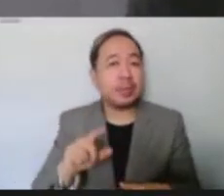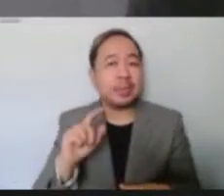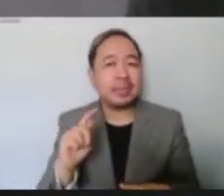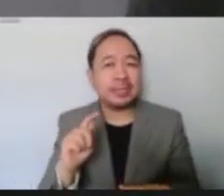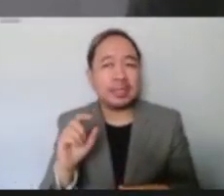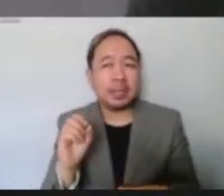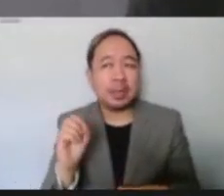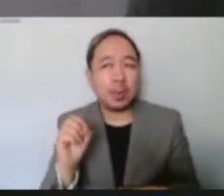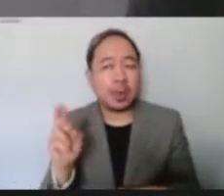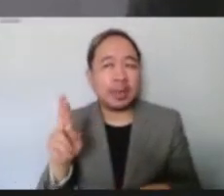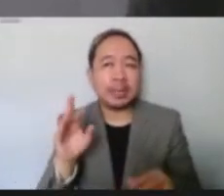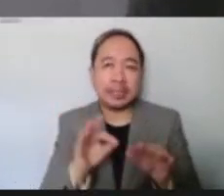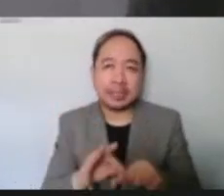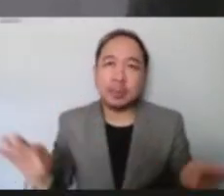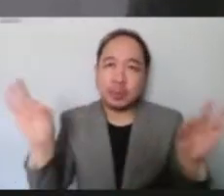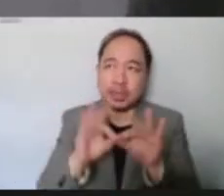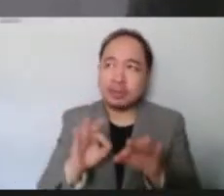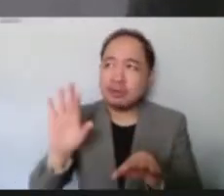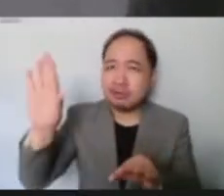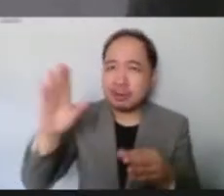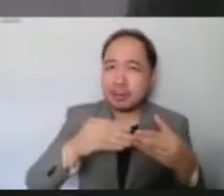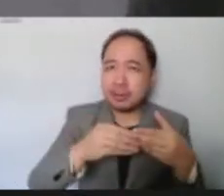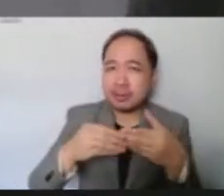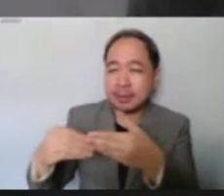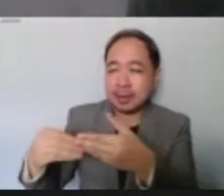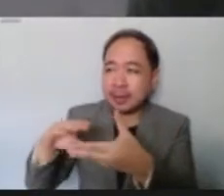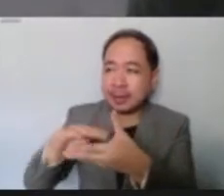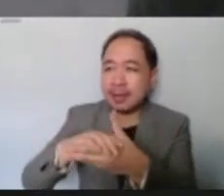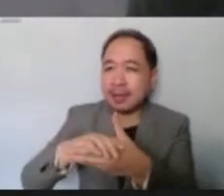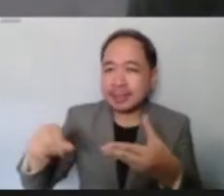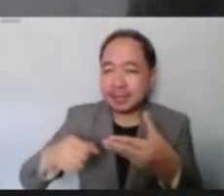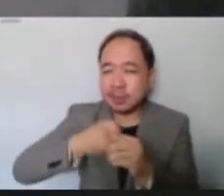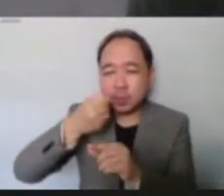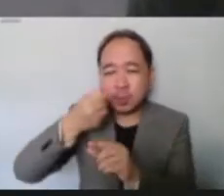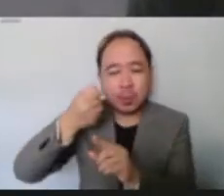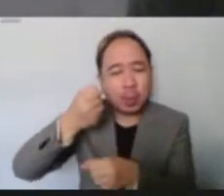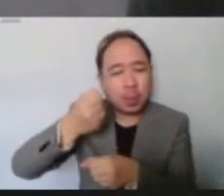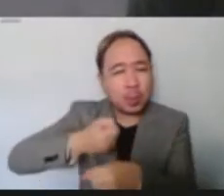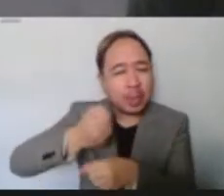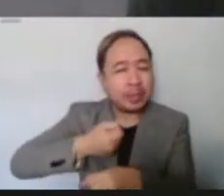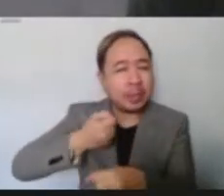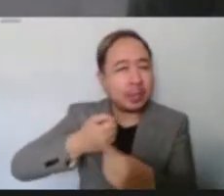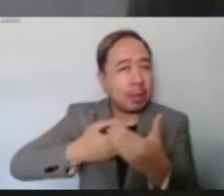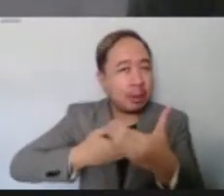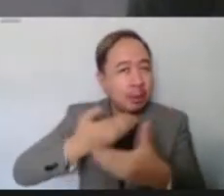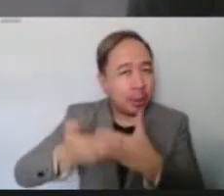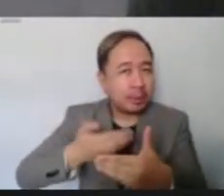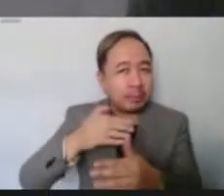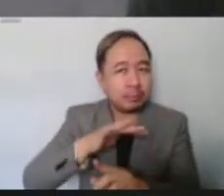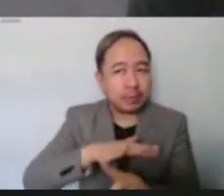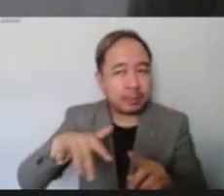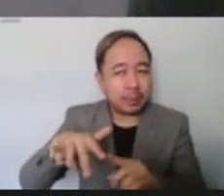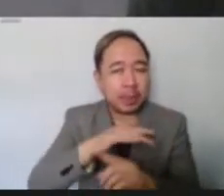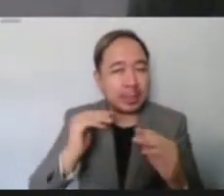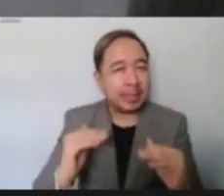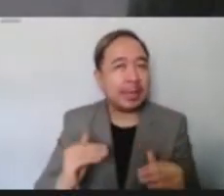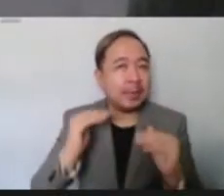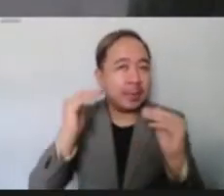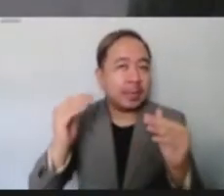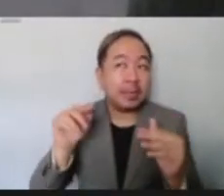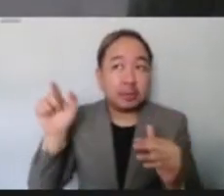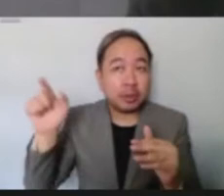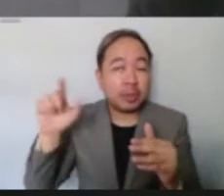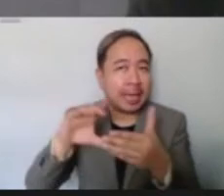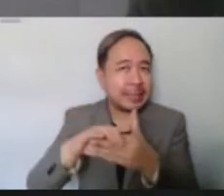of a scap on environment and development as it would support the implementation of relevant test cap